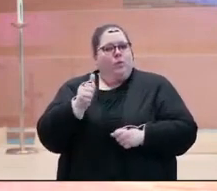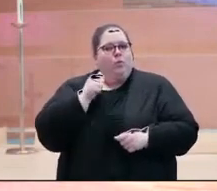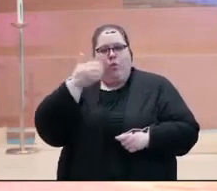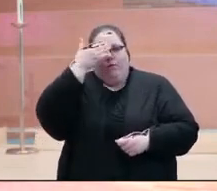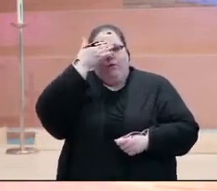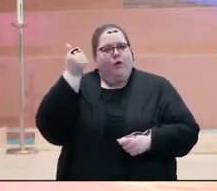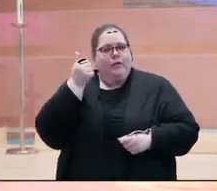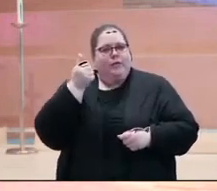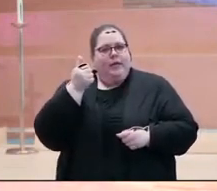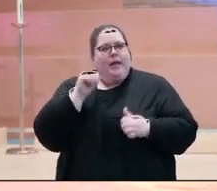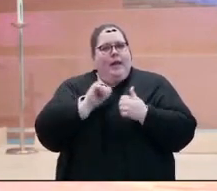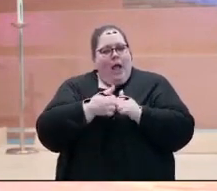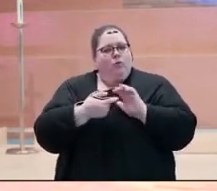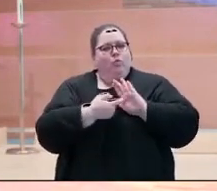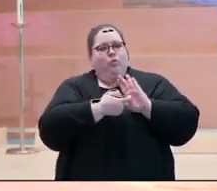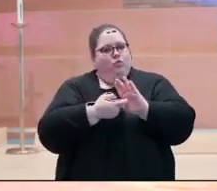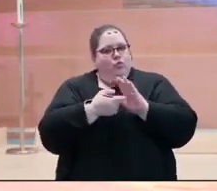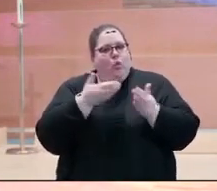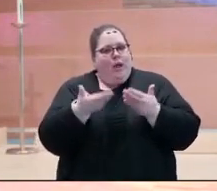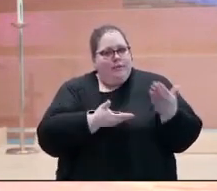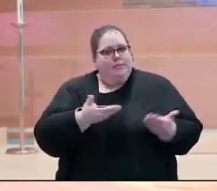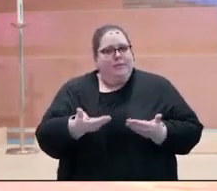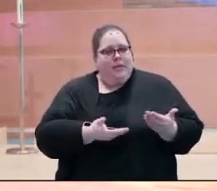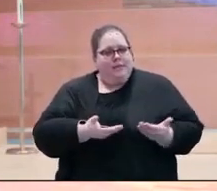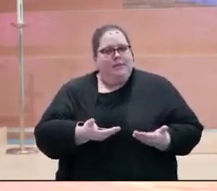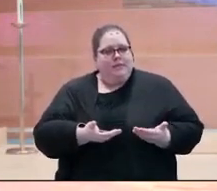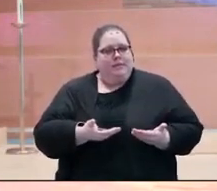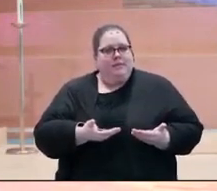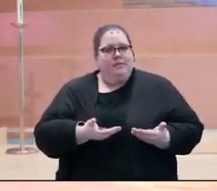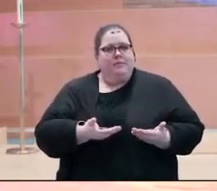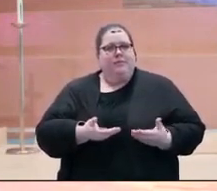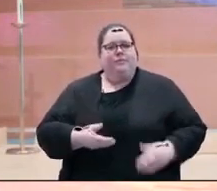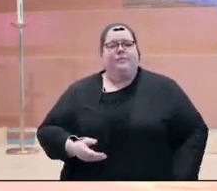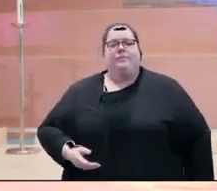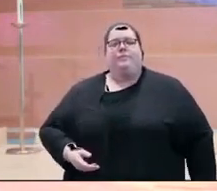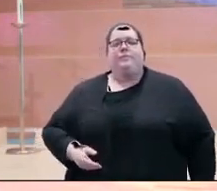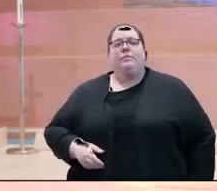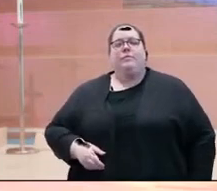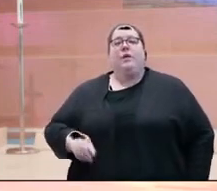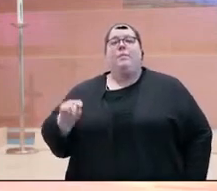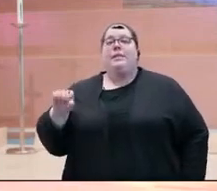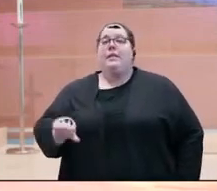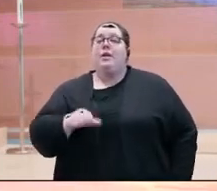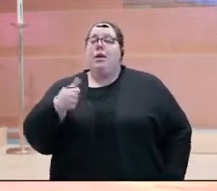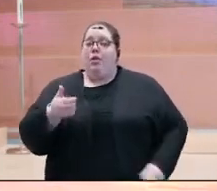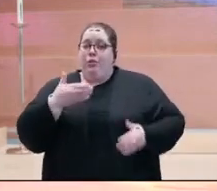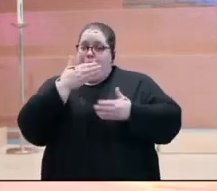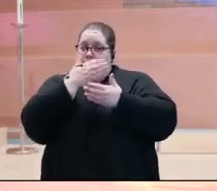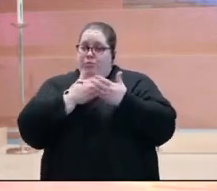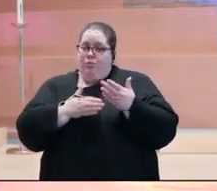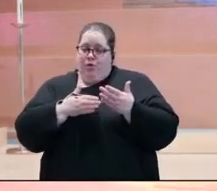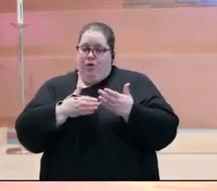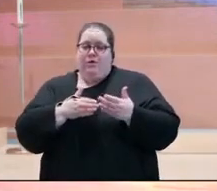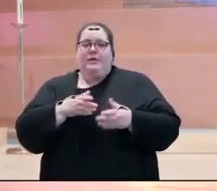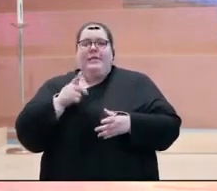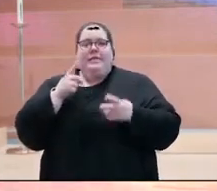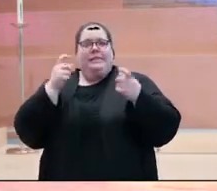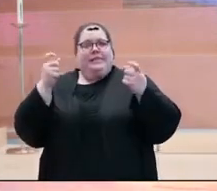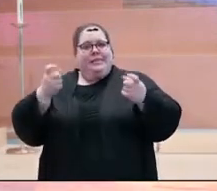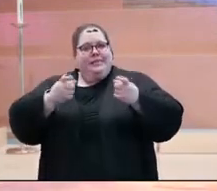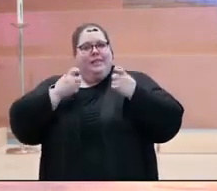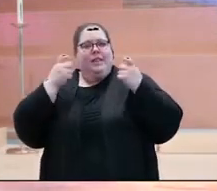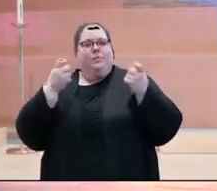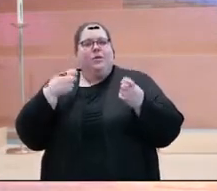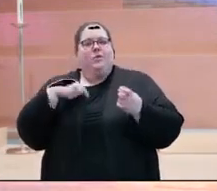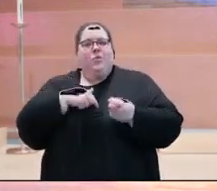hospitality. But the other thing that I love is the other end of the spectrum which this verse shows, which is to say that it celebrates that we have already